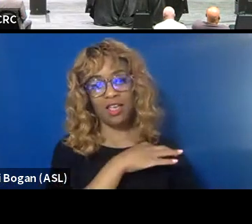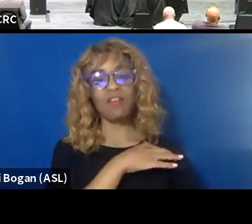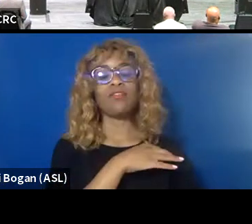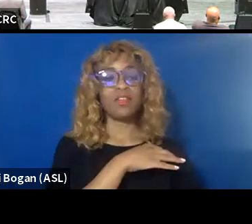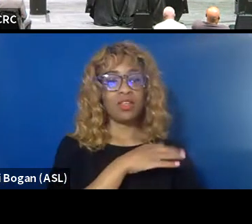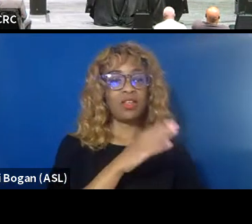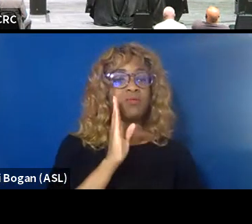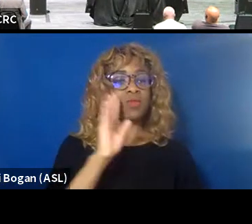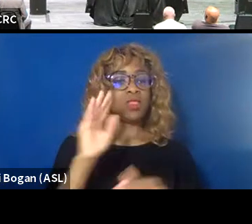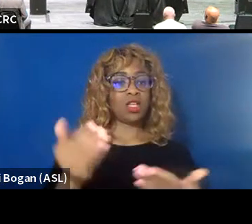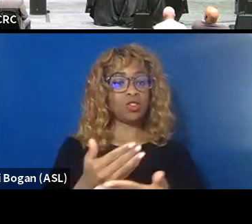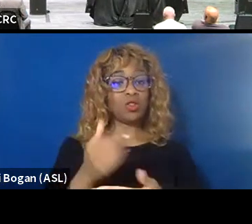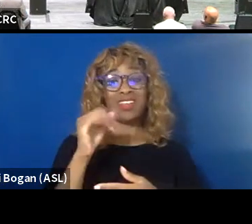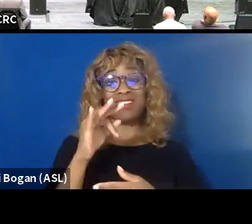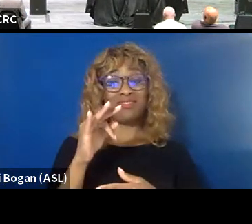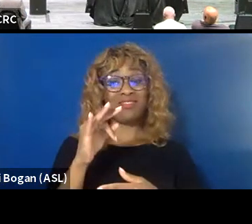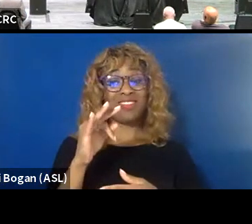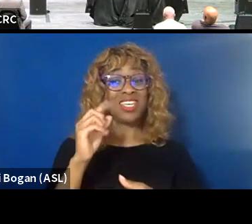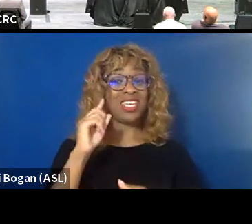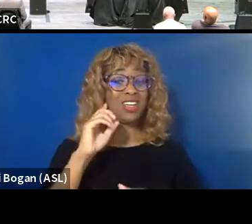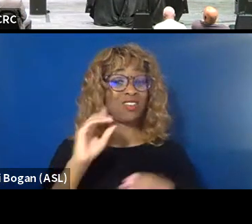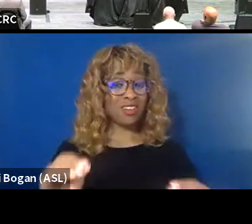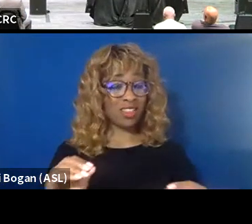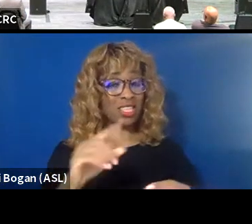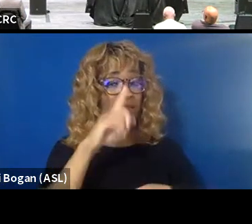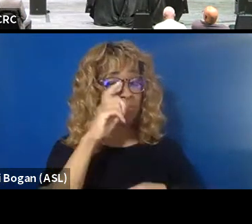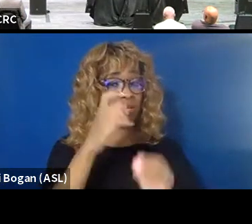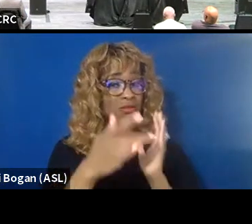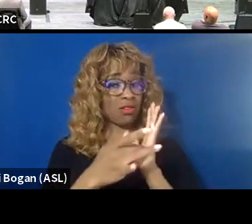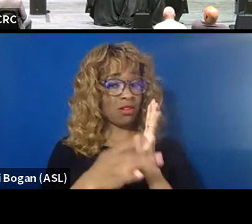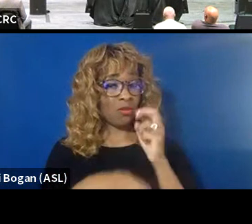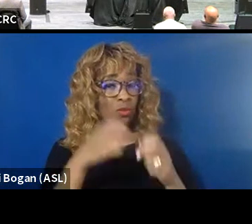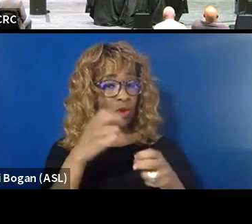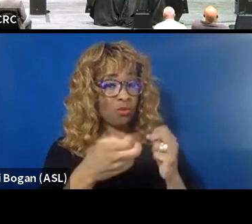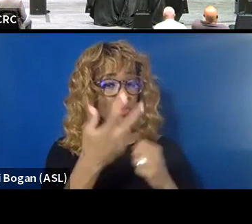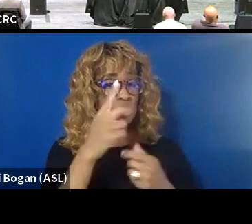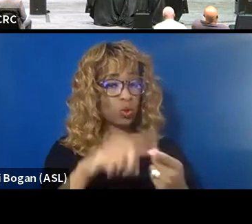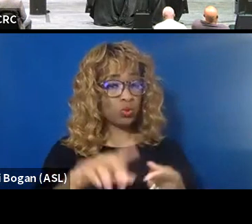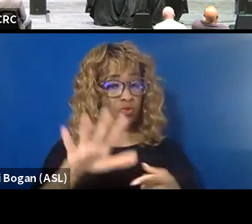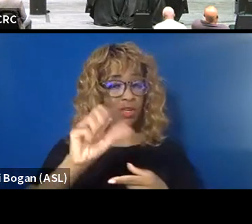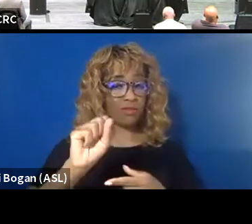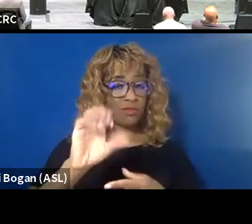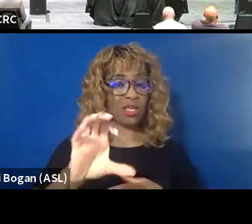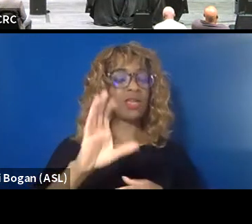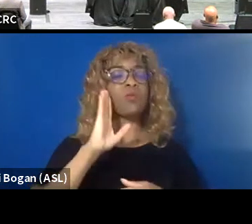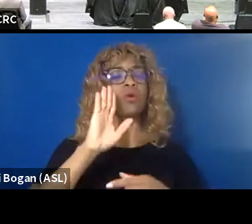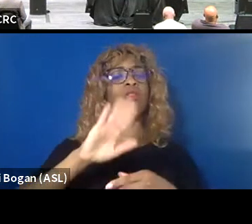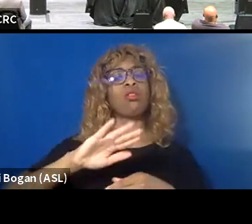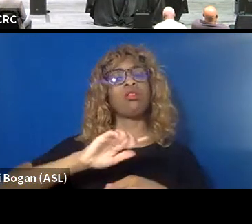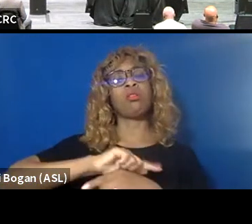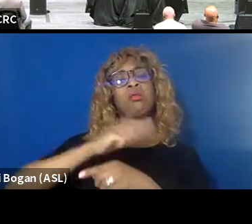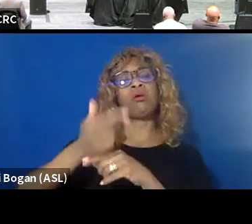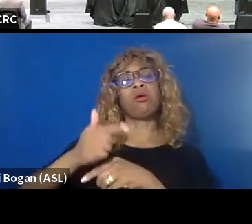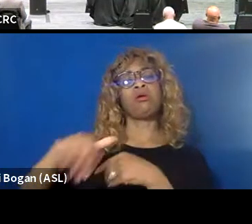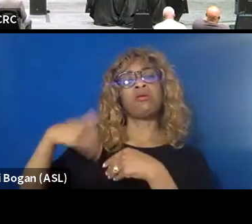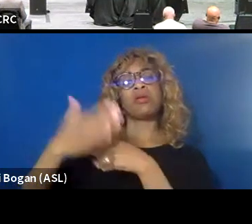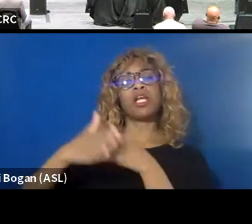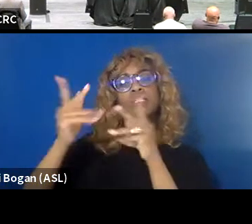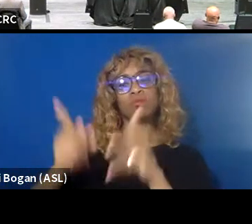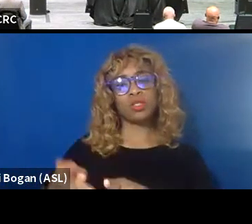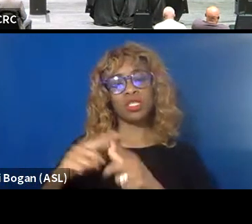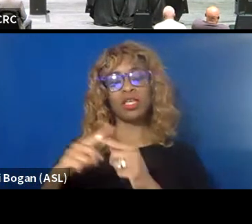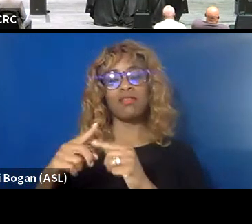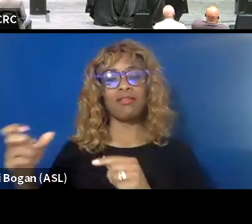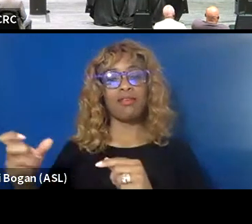or audio issues and we don't hear from you from 3 to 5 seconds, we'll move to the next person in line and then return to